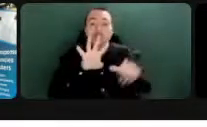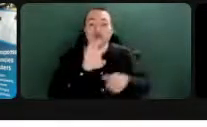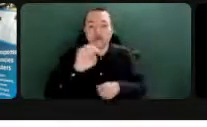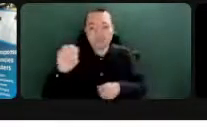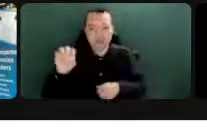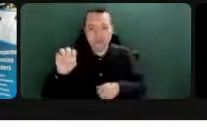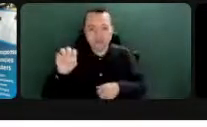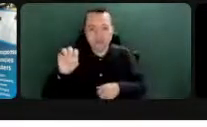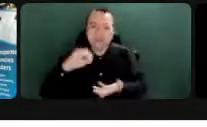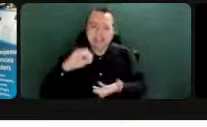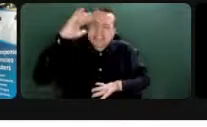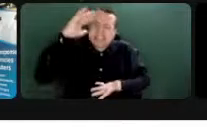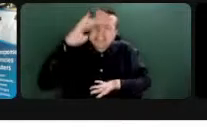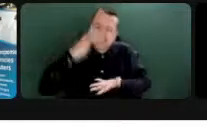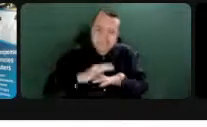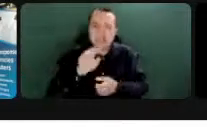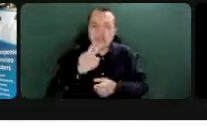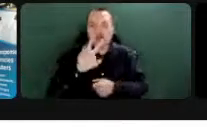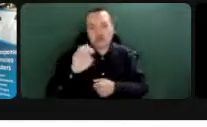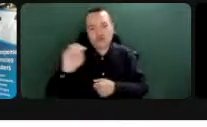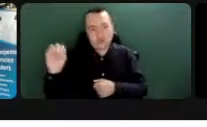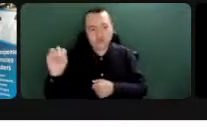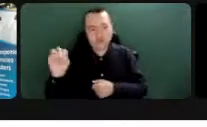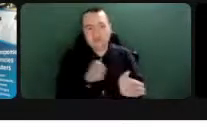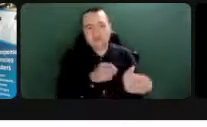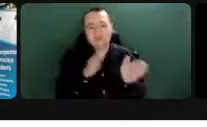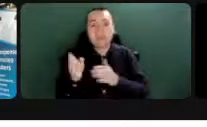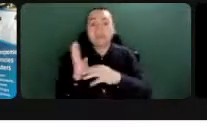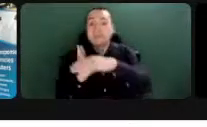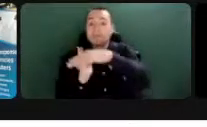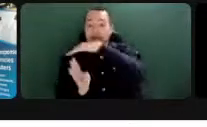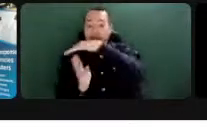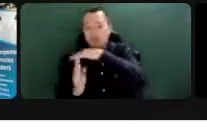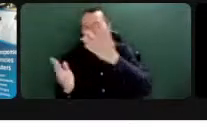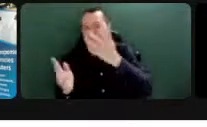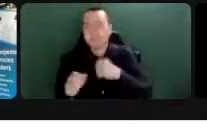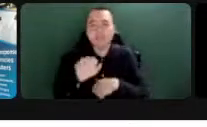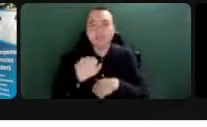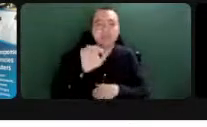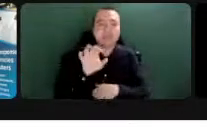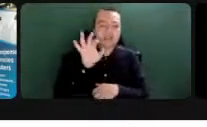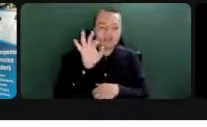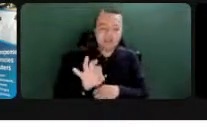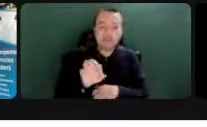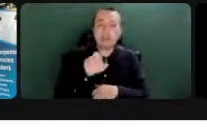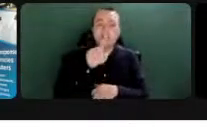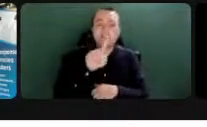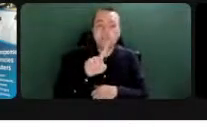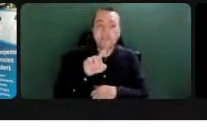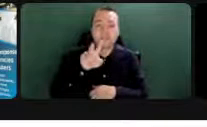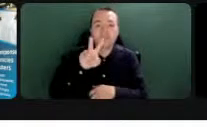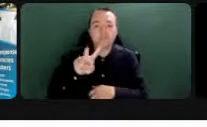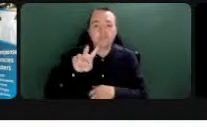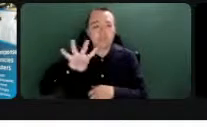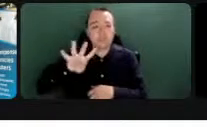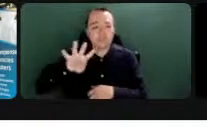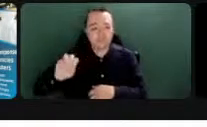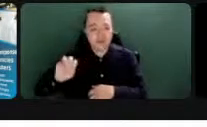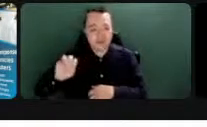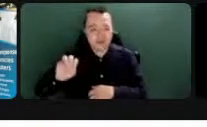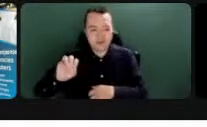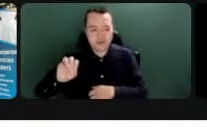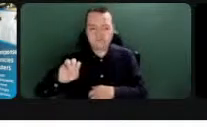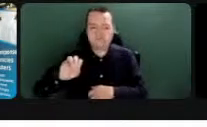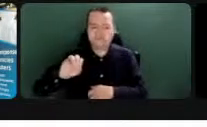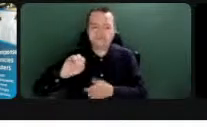had been clear, were judged irrelevant, but still requiring these big numbers to be screened. And you have to